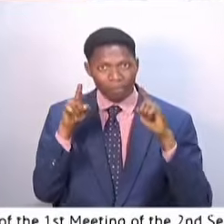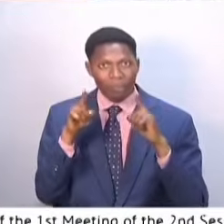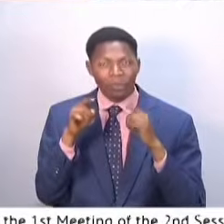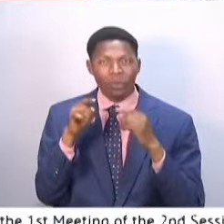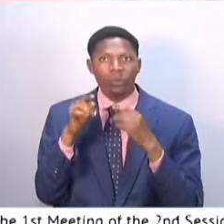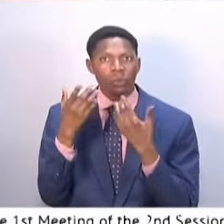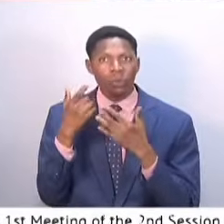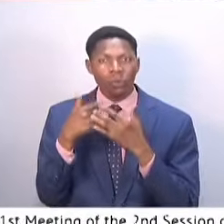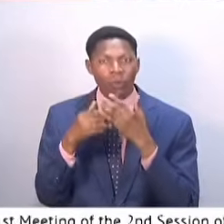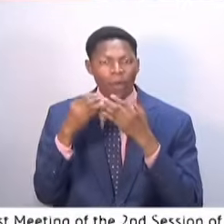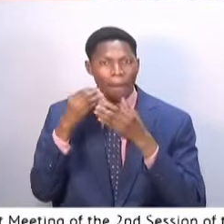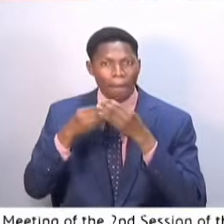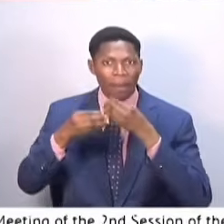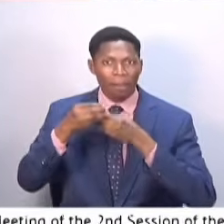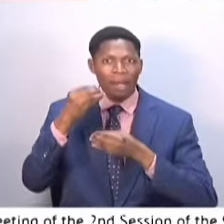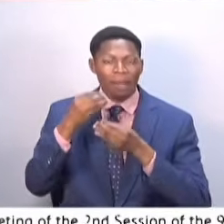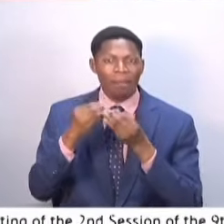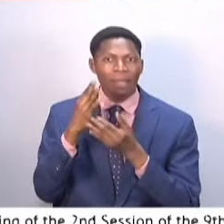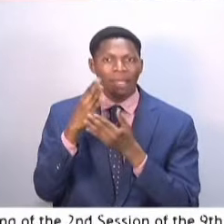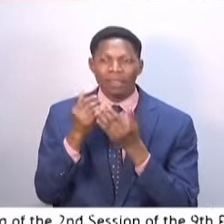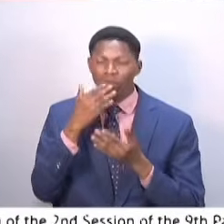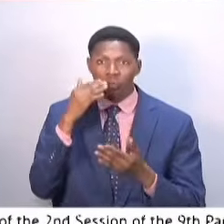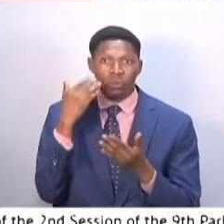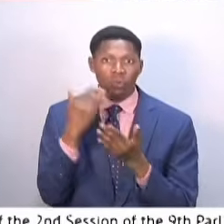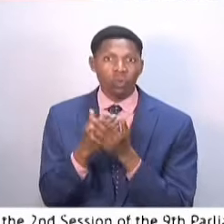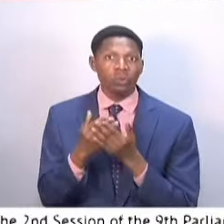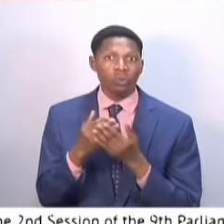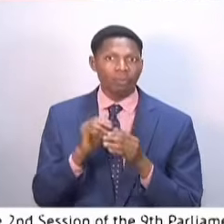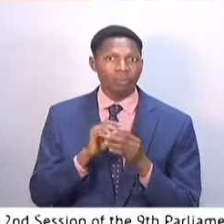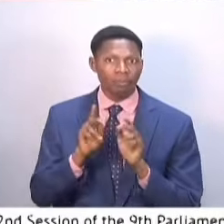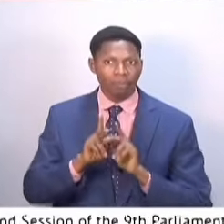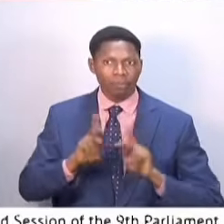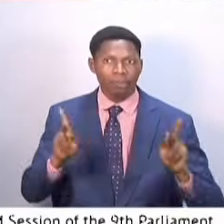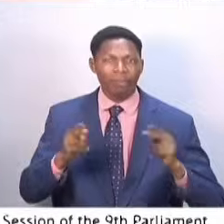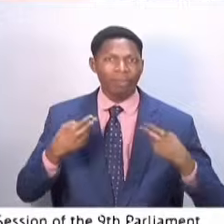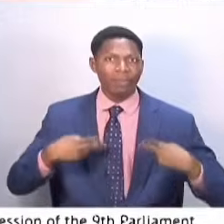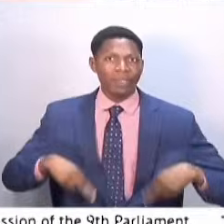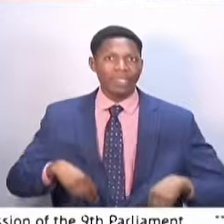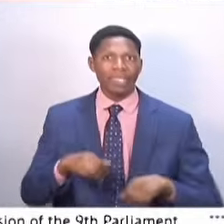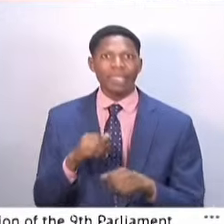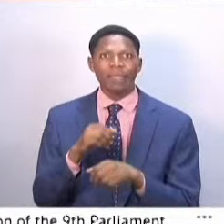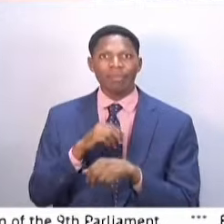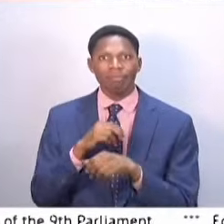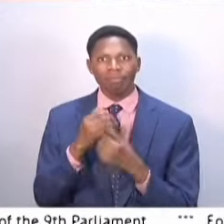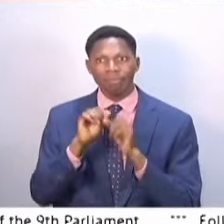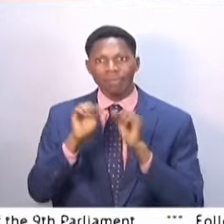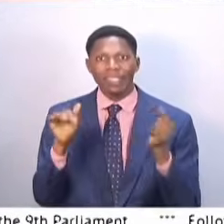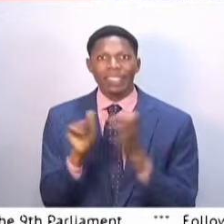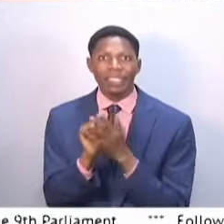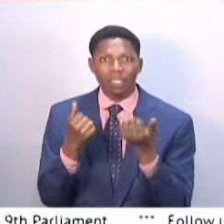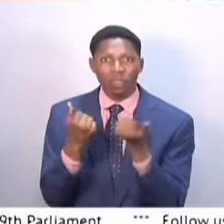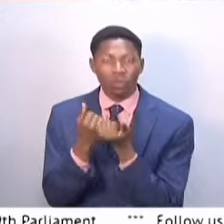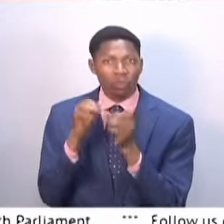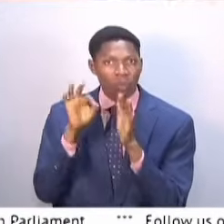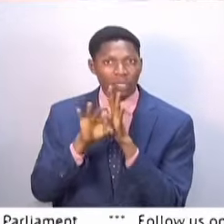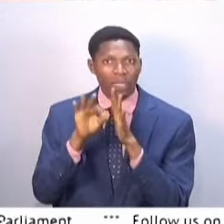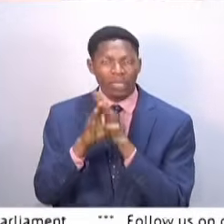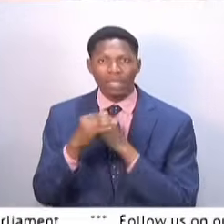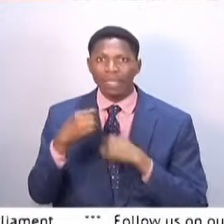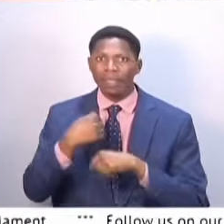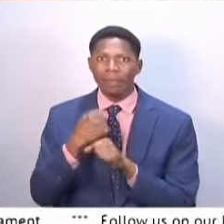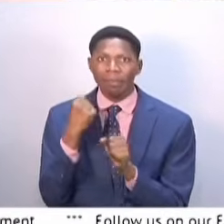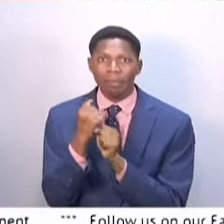at constructing a robust public health system which supports their population and which makes their